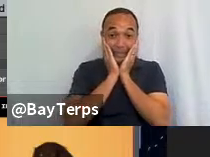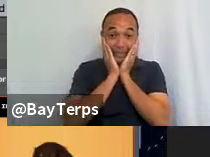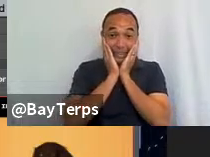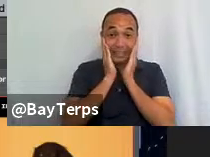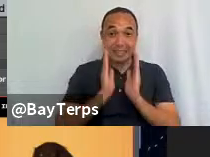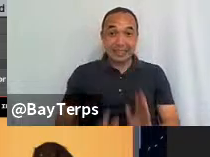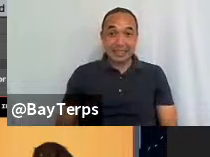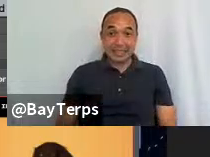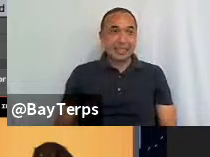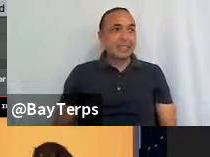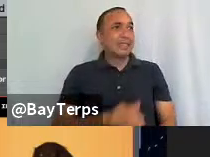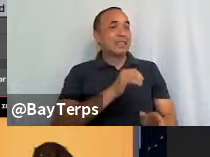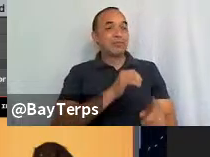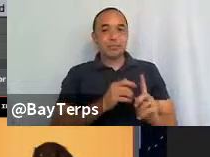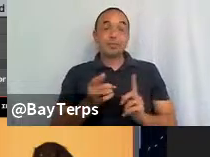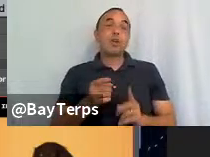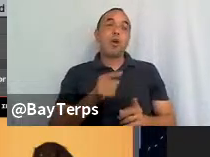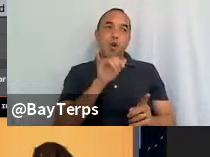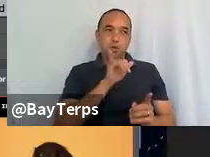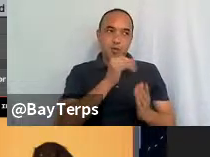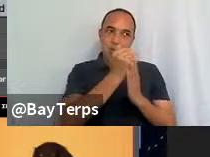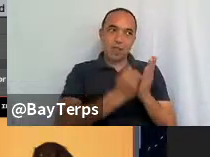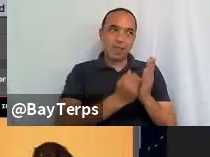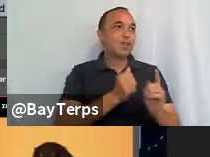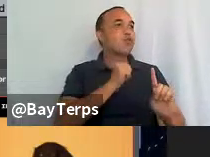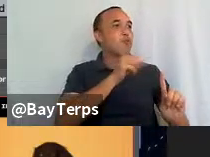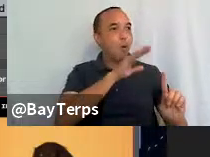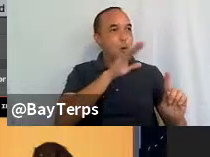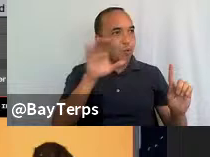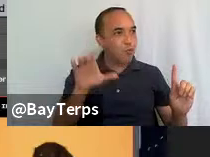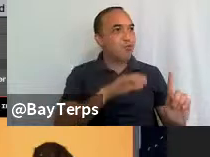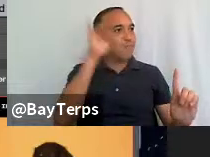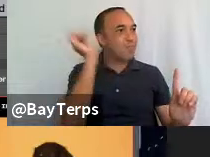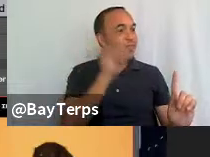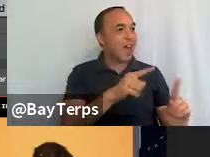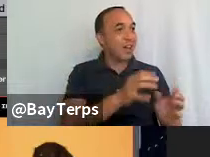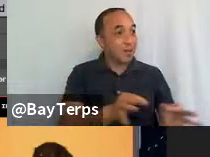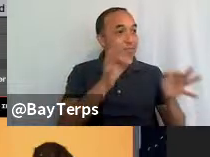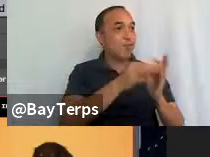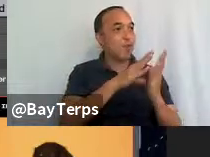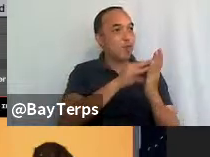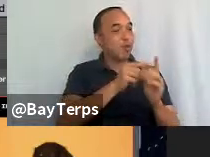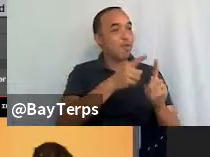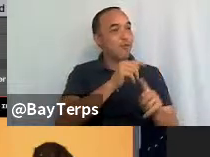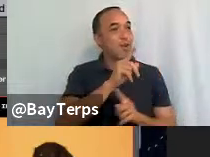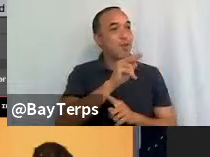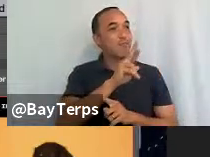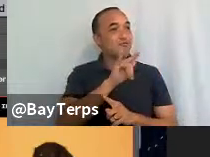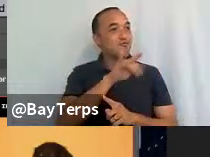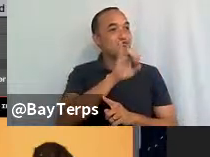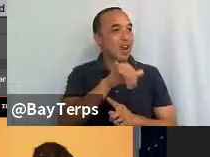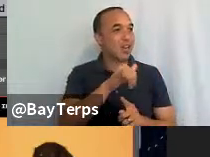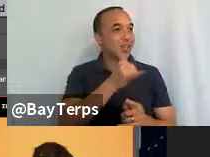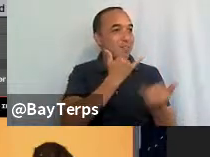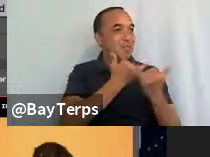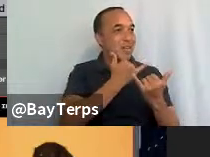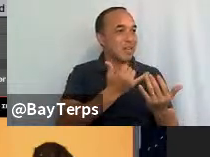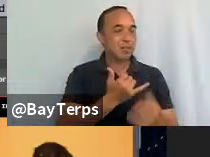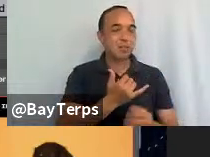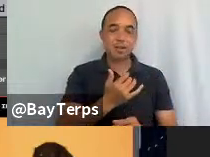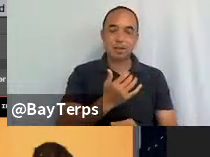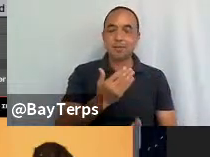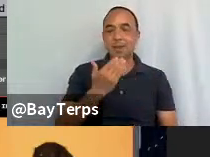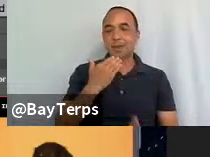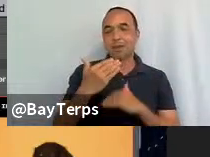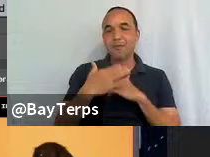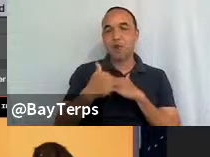Don't do what this is also a lesson in what not to do, everybody. It's very important. You learn from Riley's I mistakes just love here. that you are calling me out on